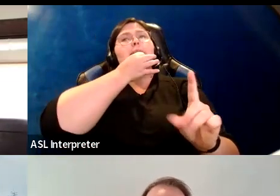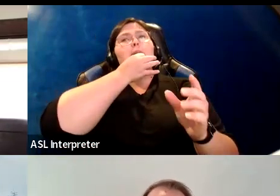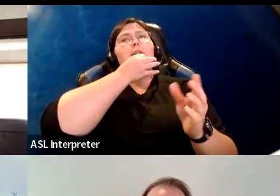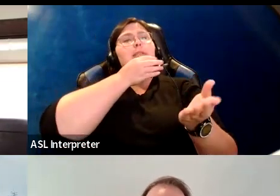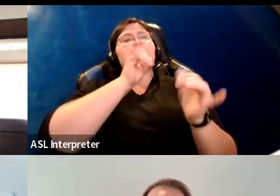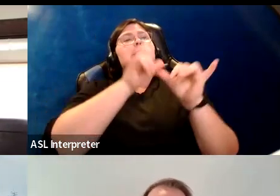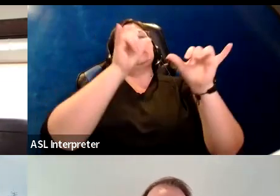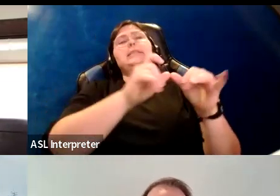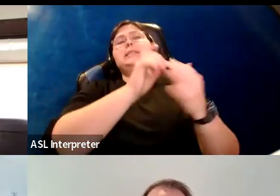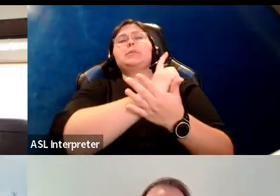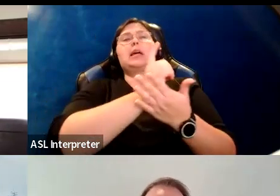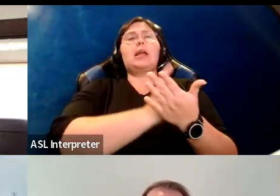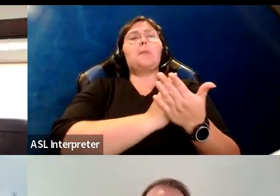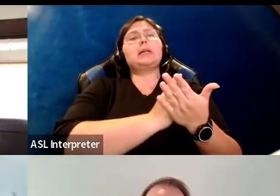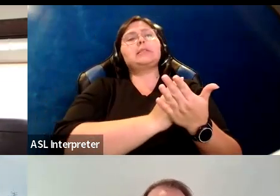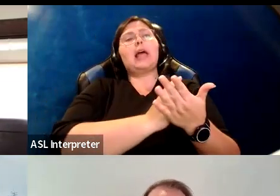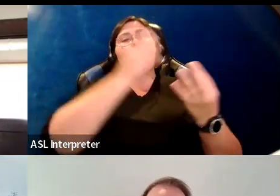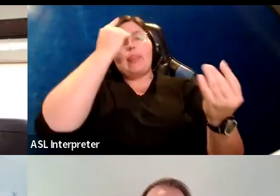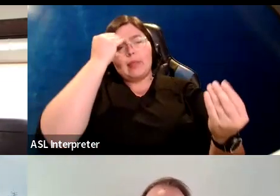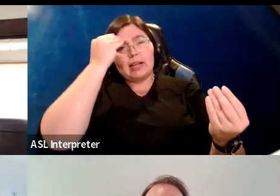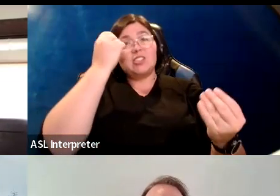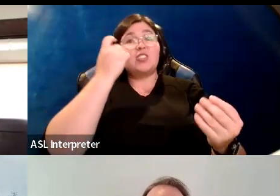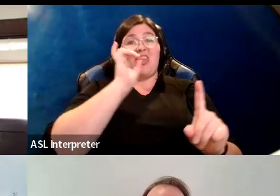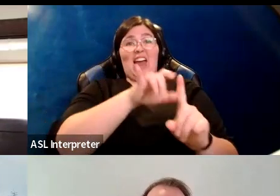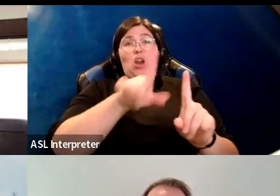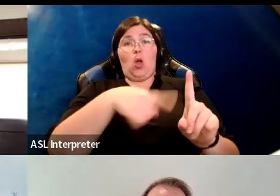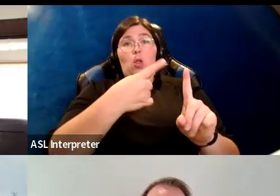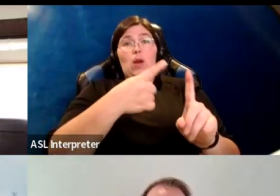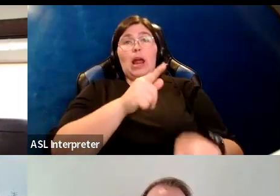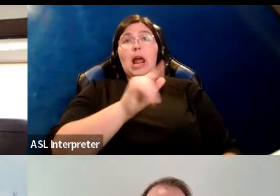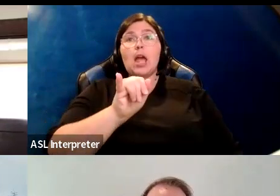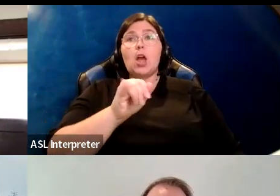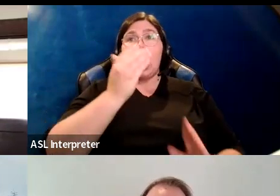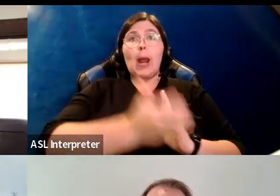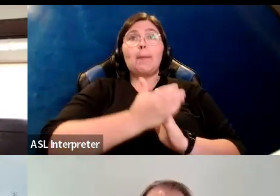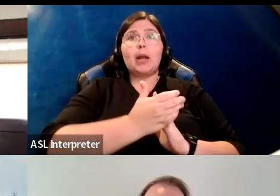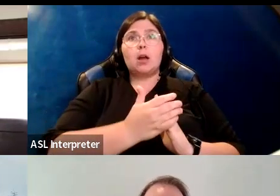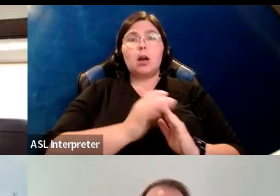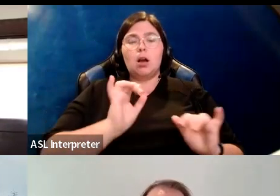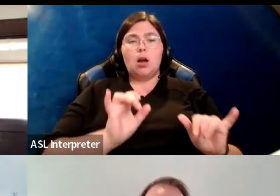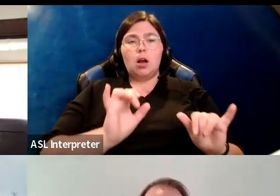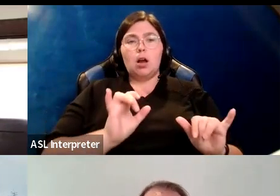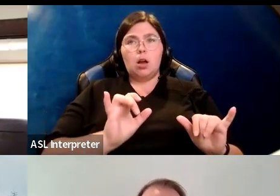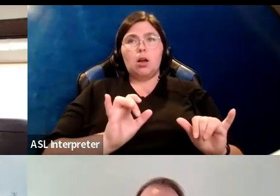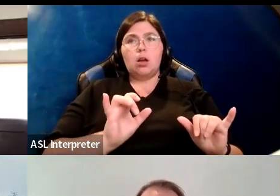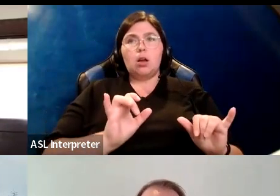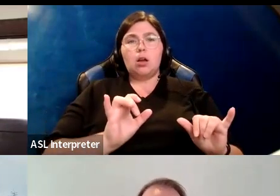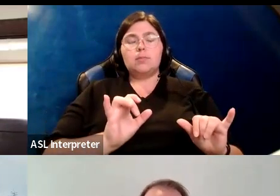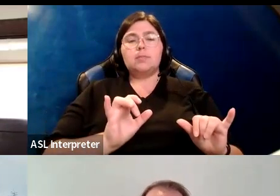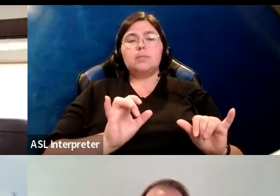systems dynamics and systems thinking. So just by doing that, the AI automatically knows that